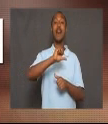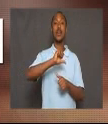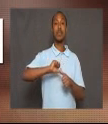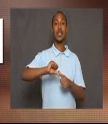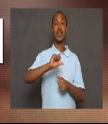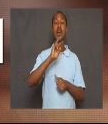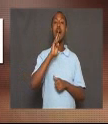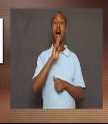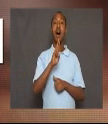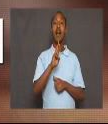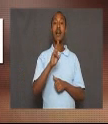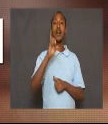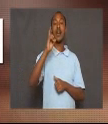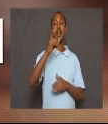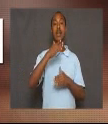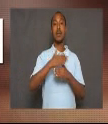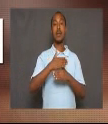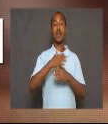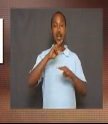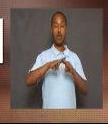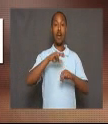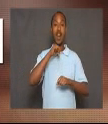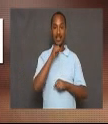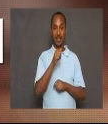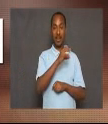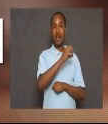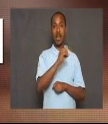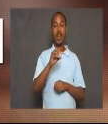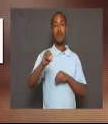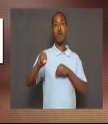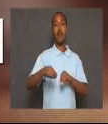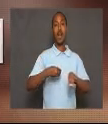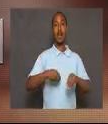are delocalized and mobile.